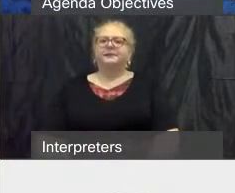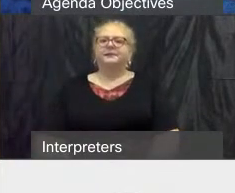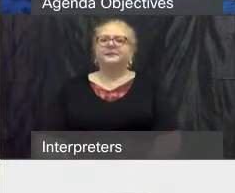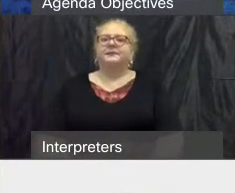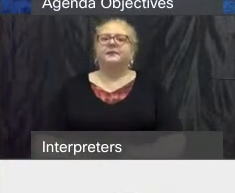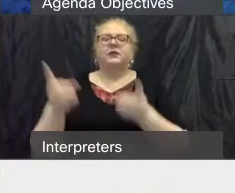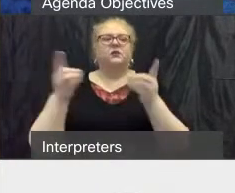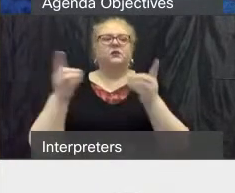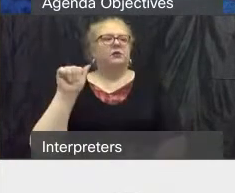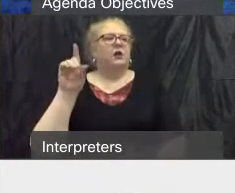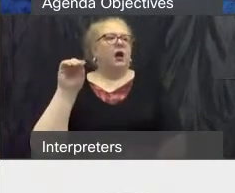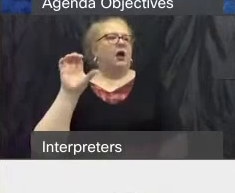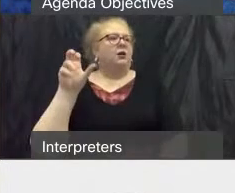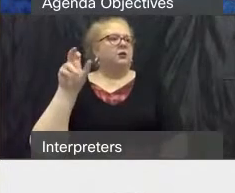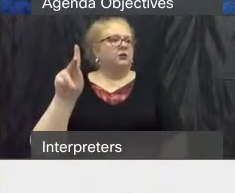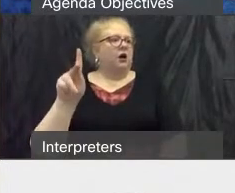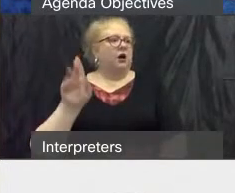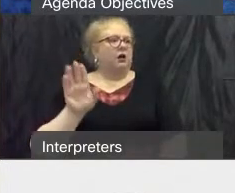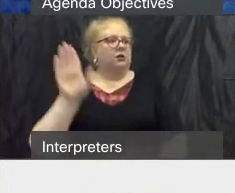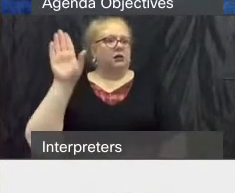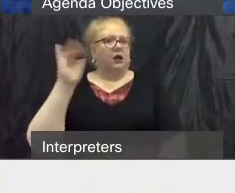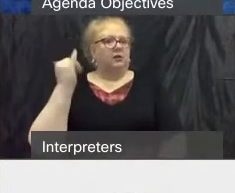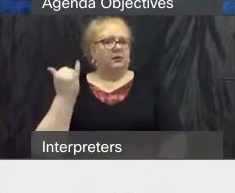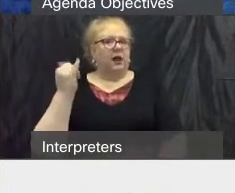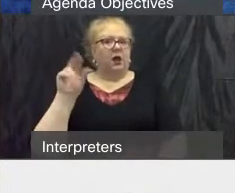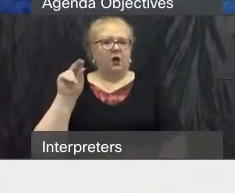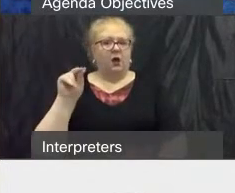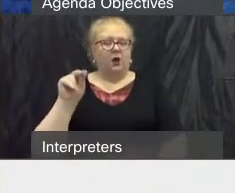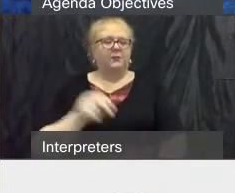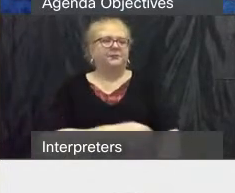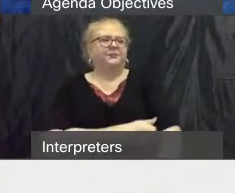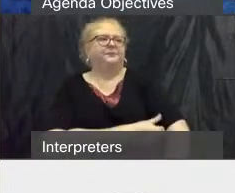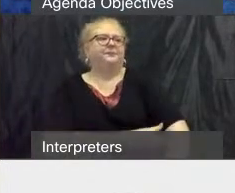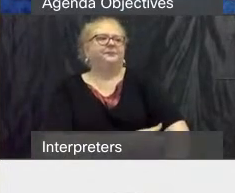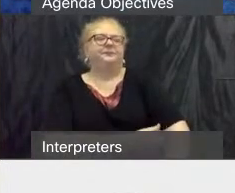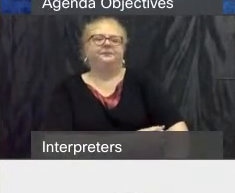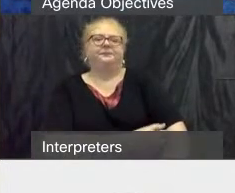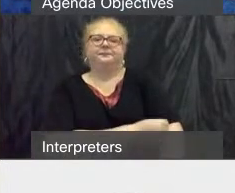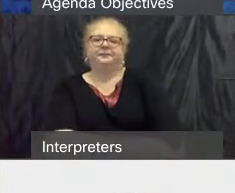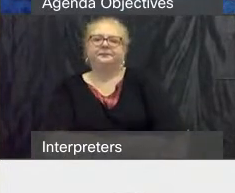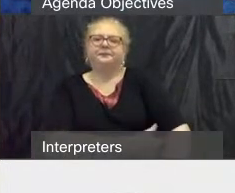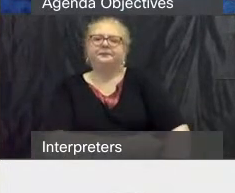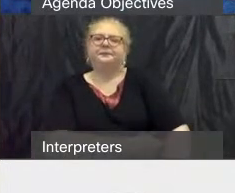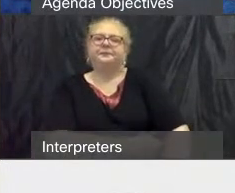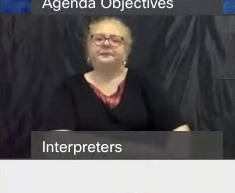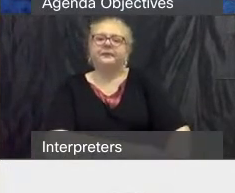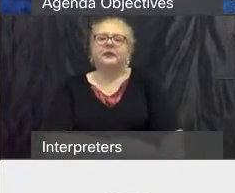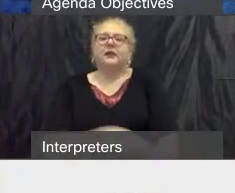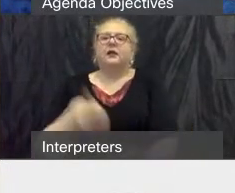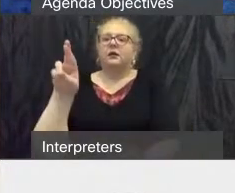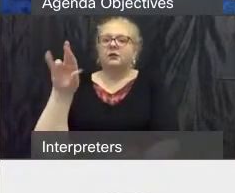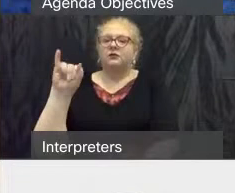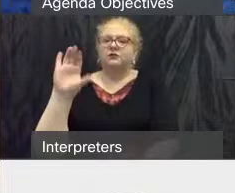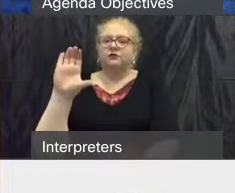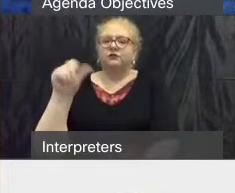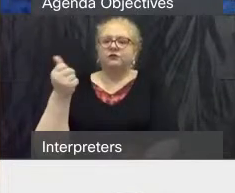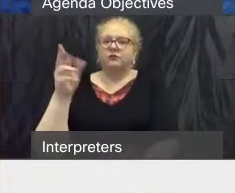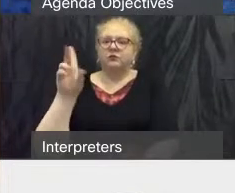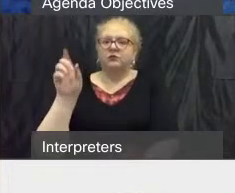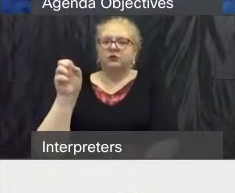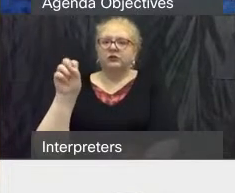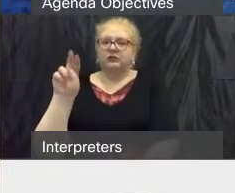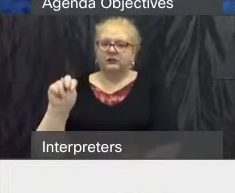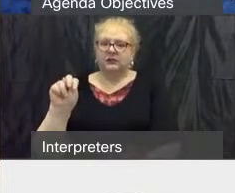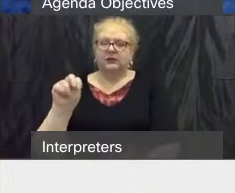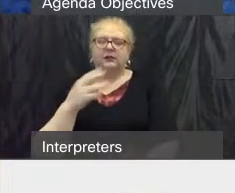Director Adcock, is your hand still up, or was it up from earlier? No, that was it. Director Richardson? Thank you, Mayor. I want